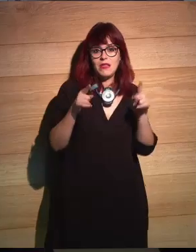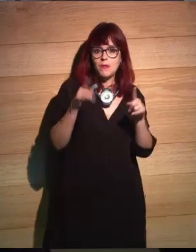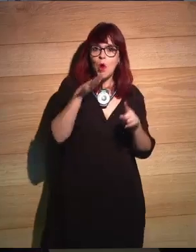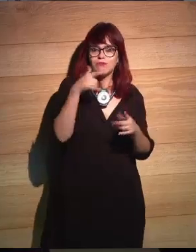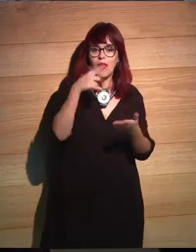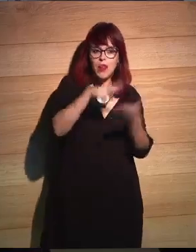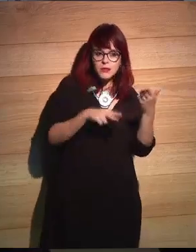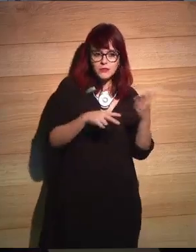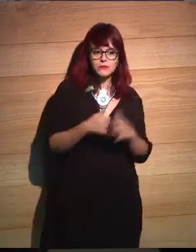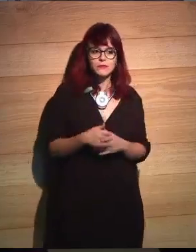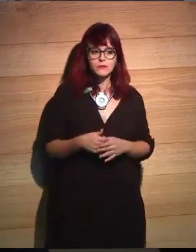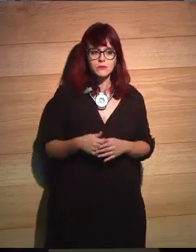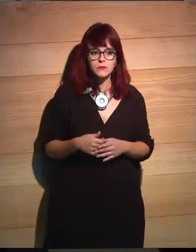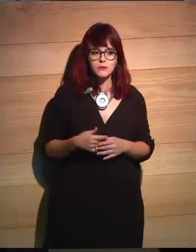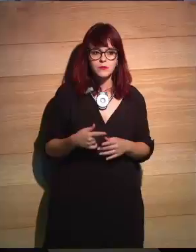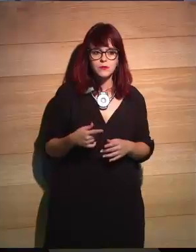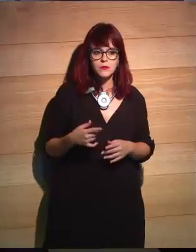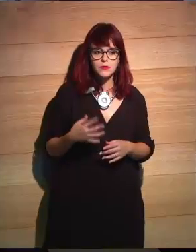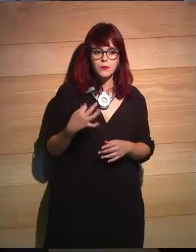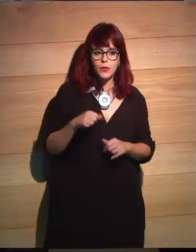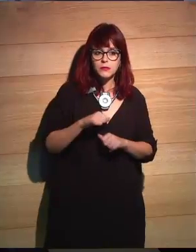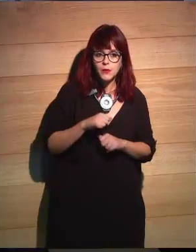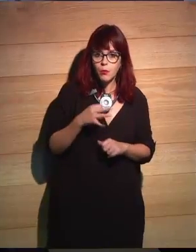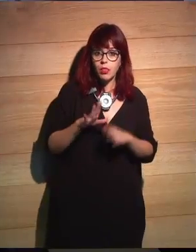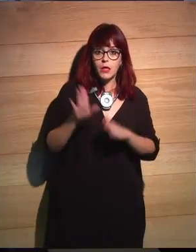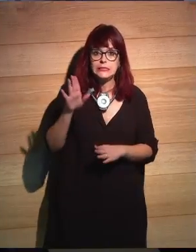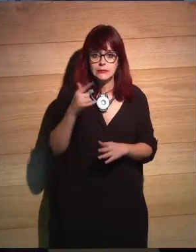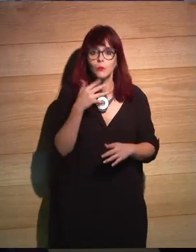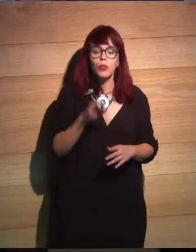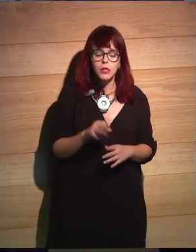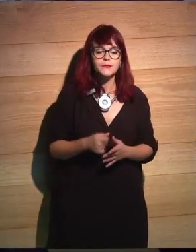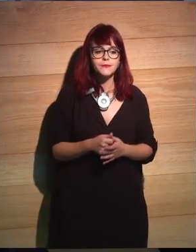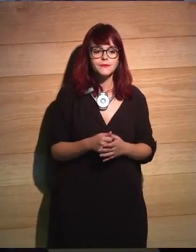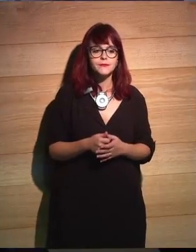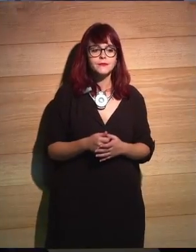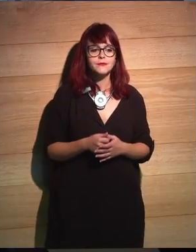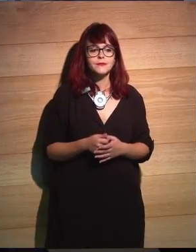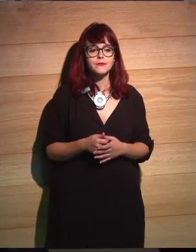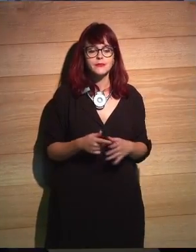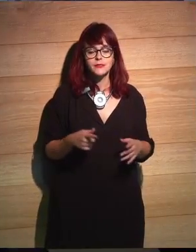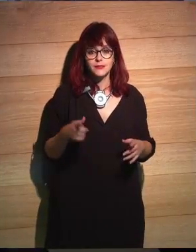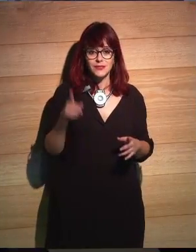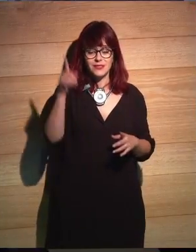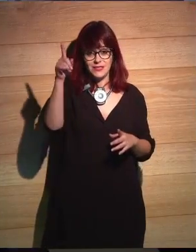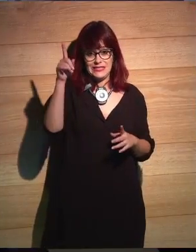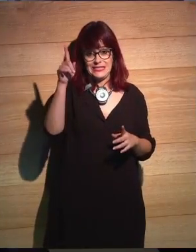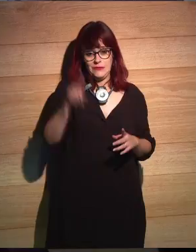Yeah. No, I can wait, but... No, please. Please? Yes. Okay. It was a comment,